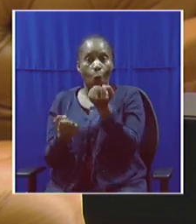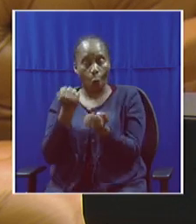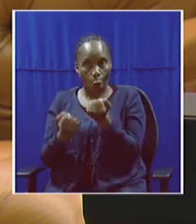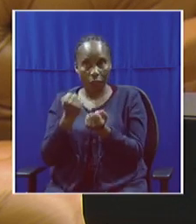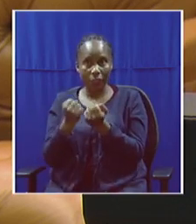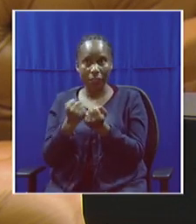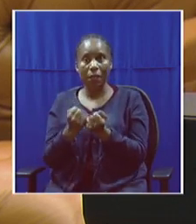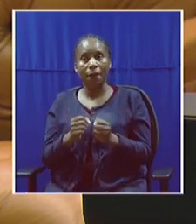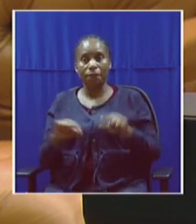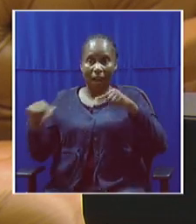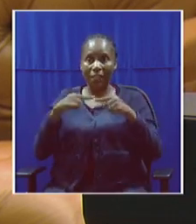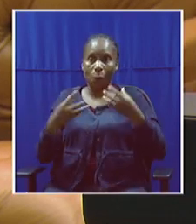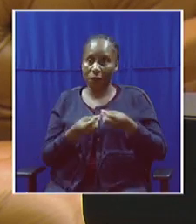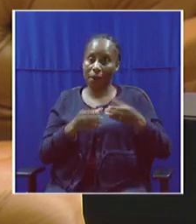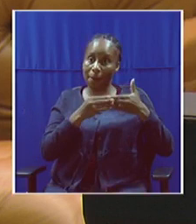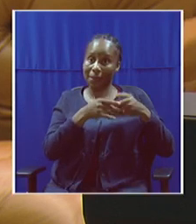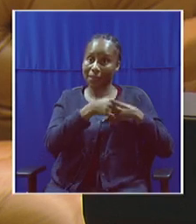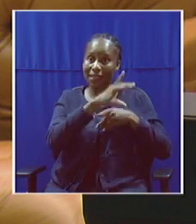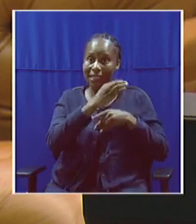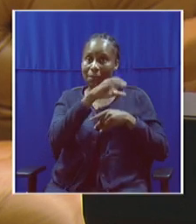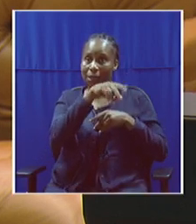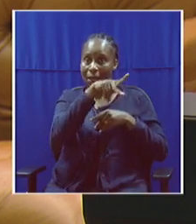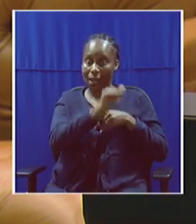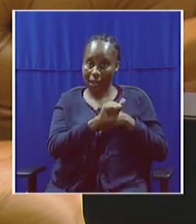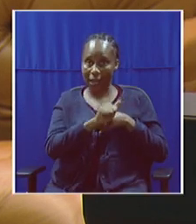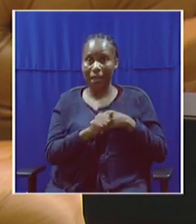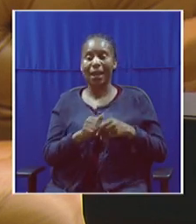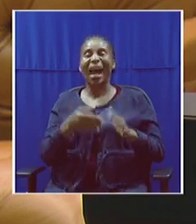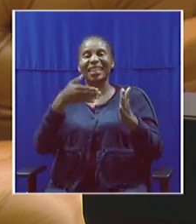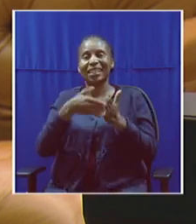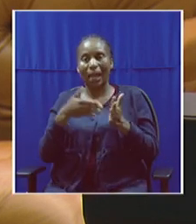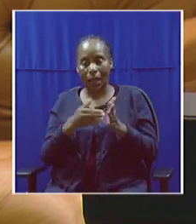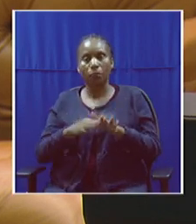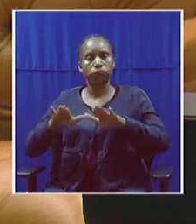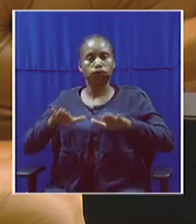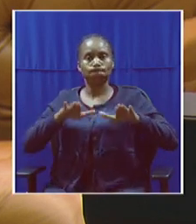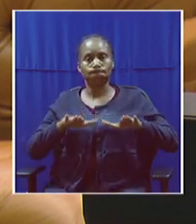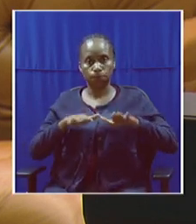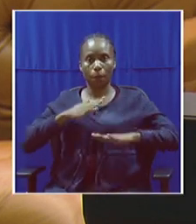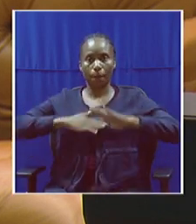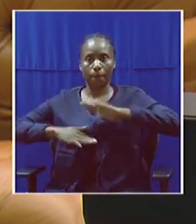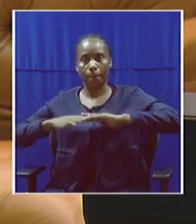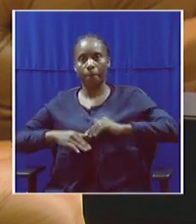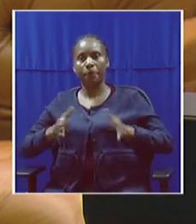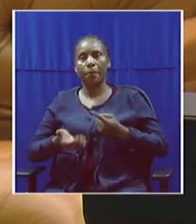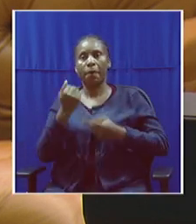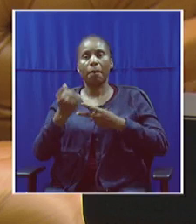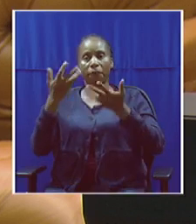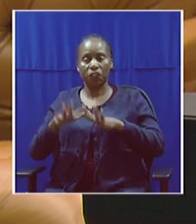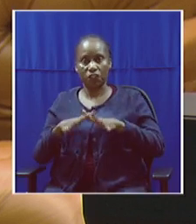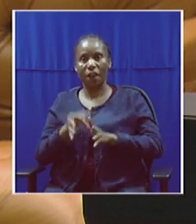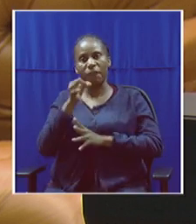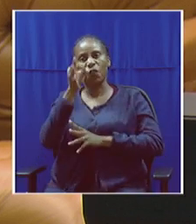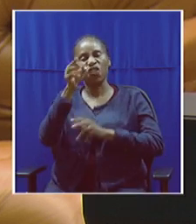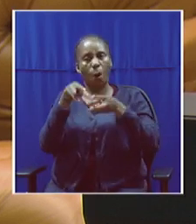CPA until a degree of stability is achieved future mechanisms